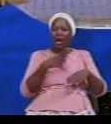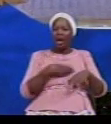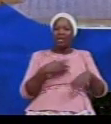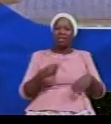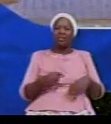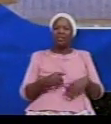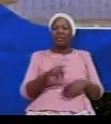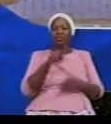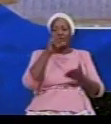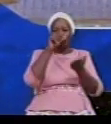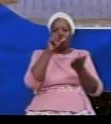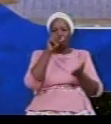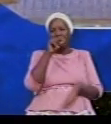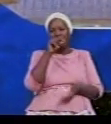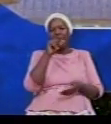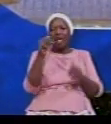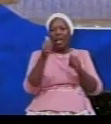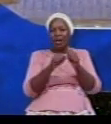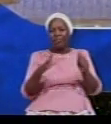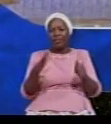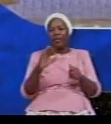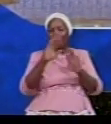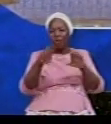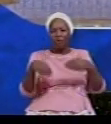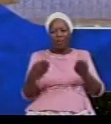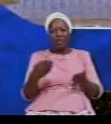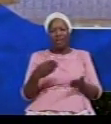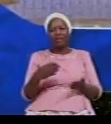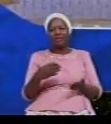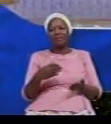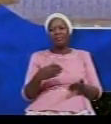chicken. Everything provided.